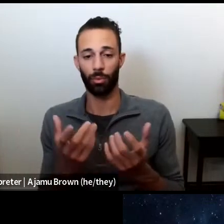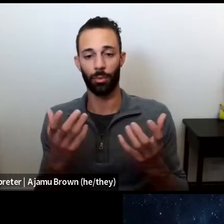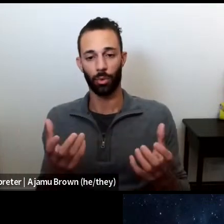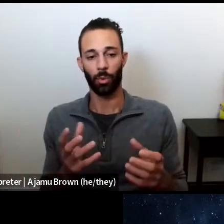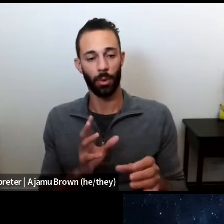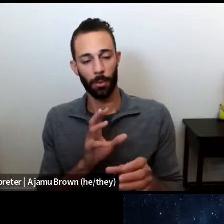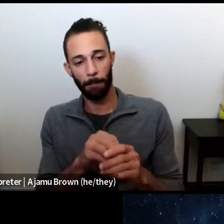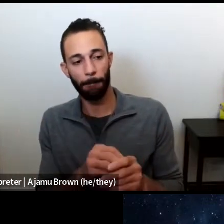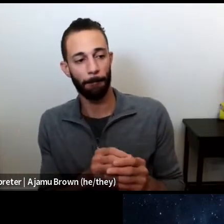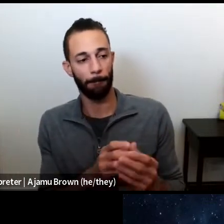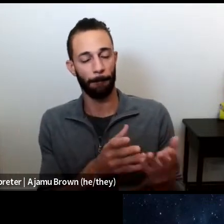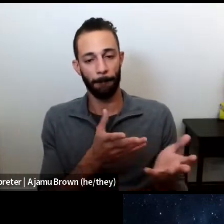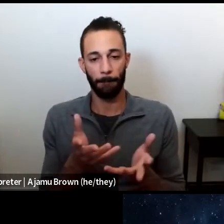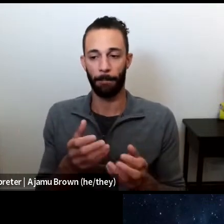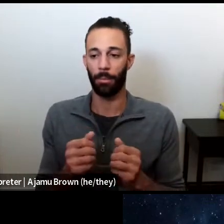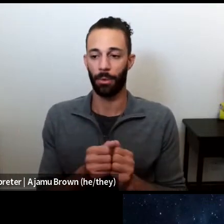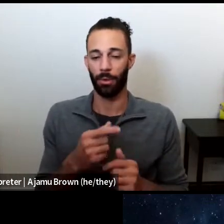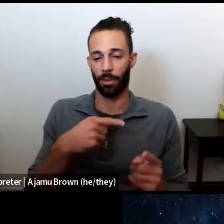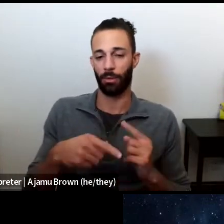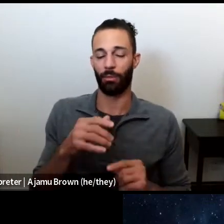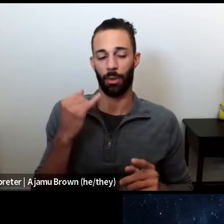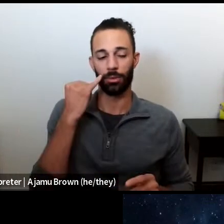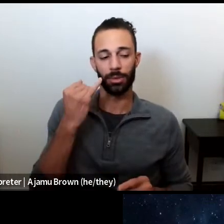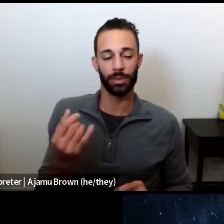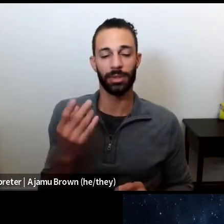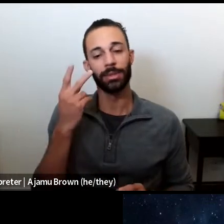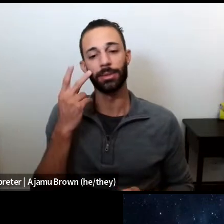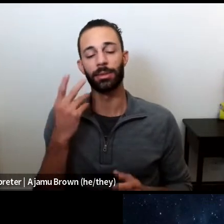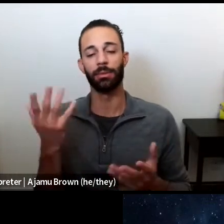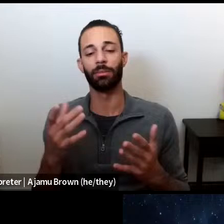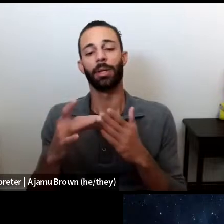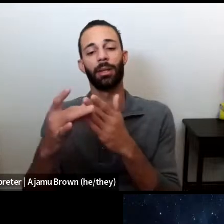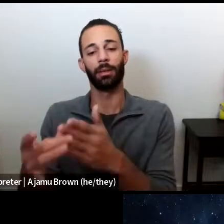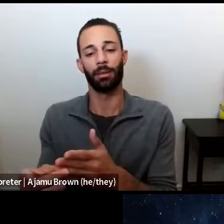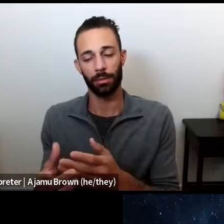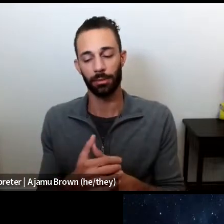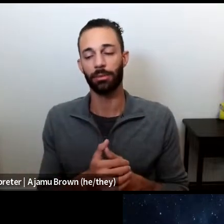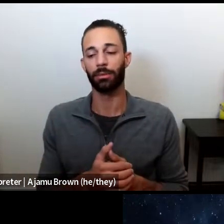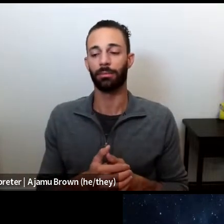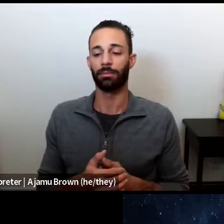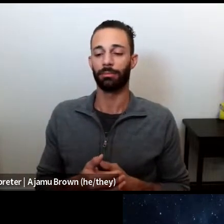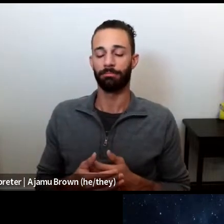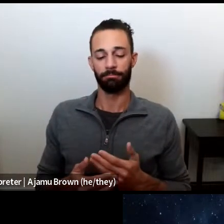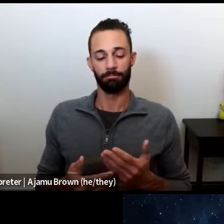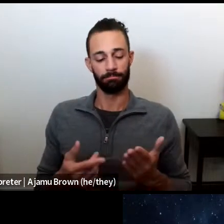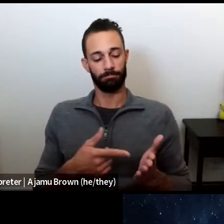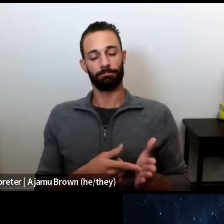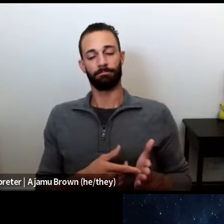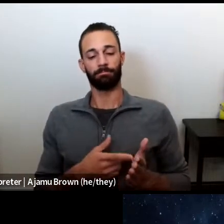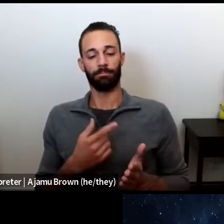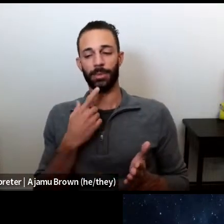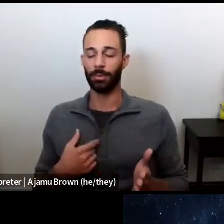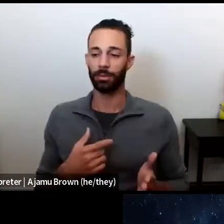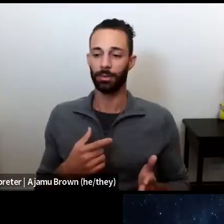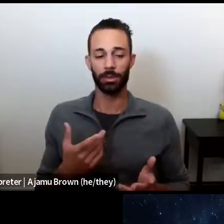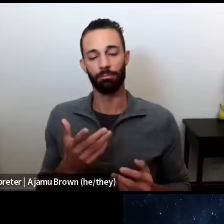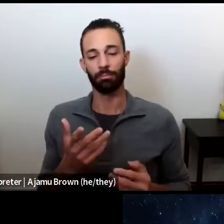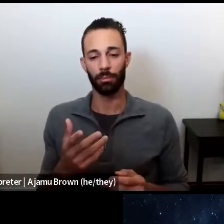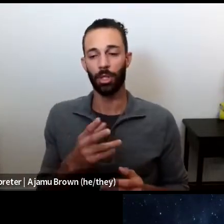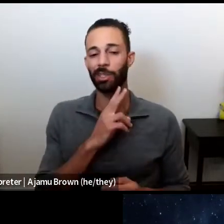these ideas and see what can spark off, right? And what I'm getting from this is, I mean, Geminis are seed